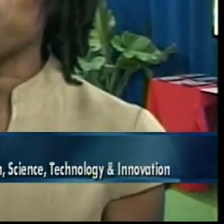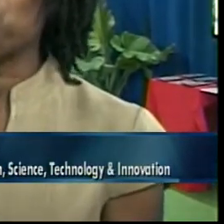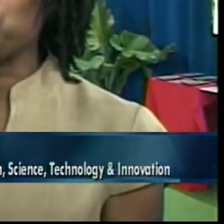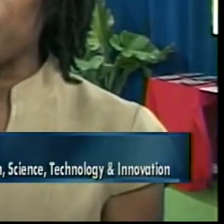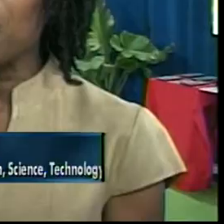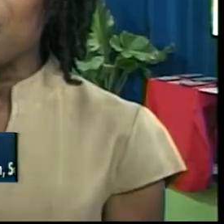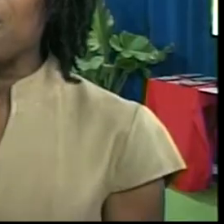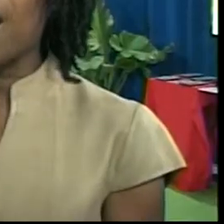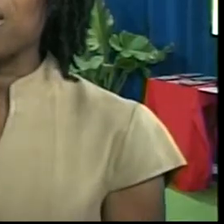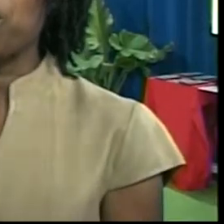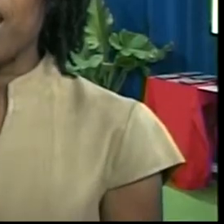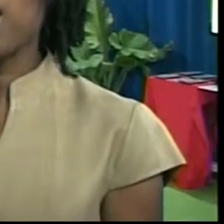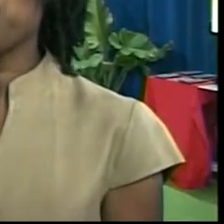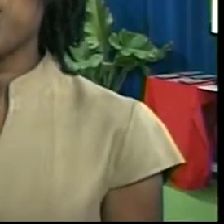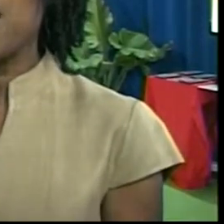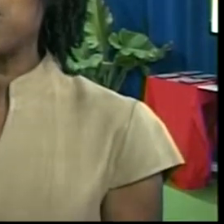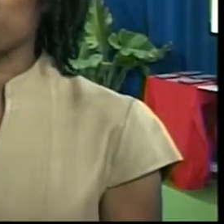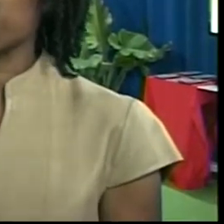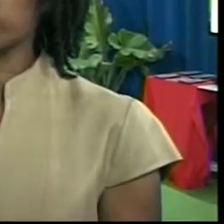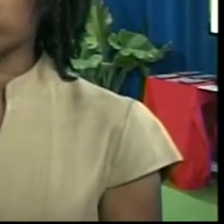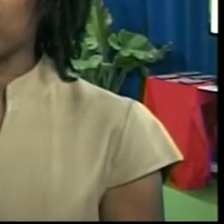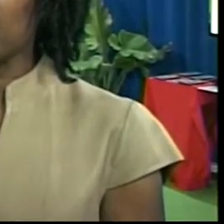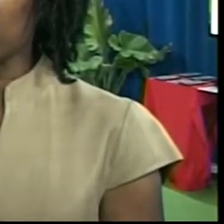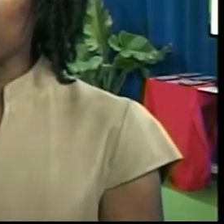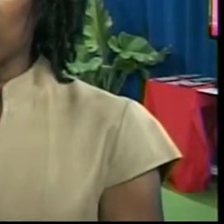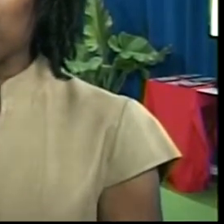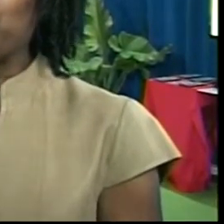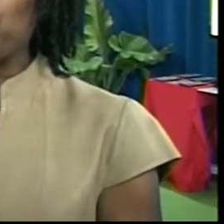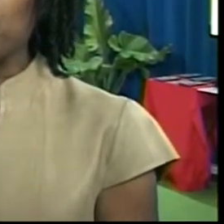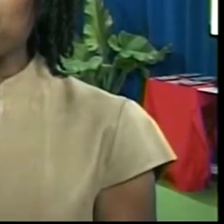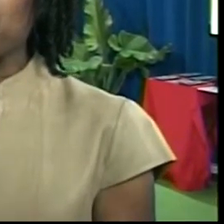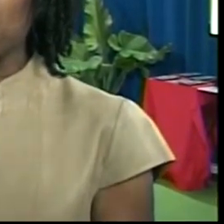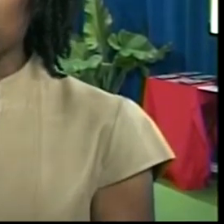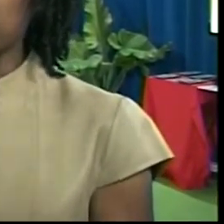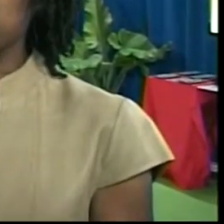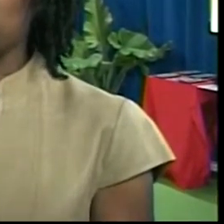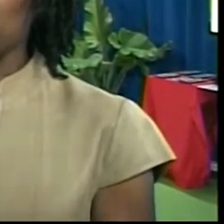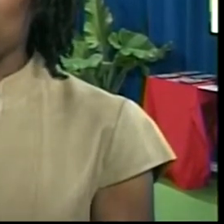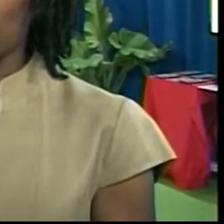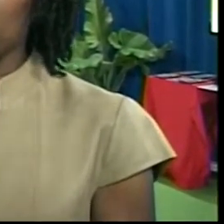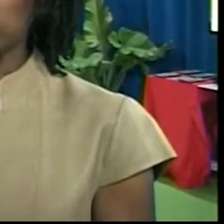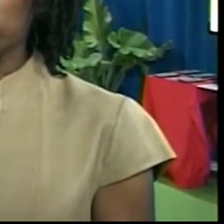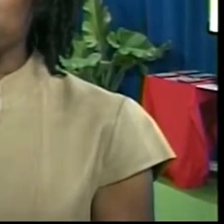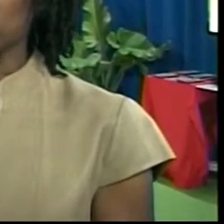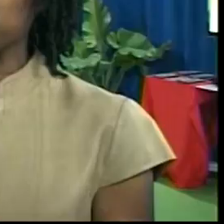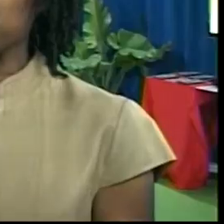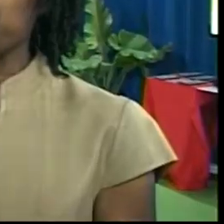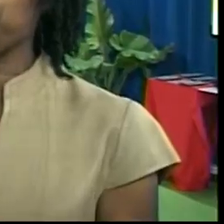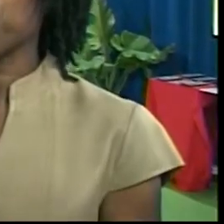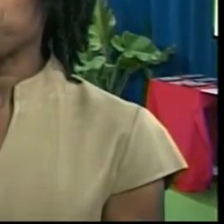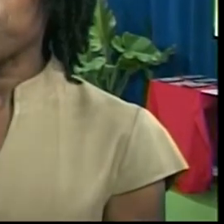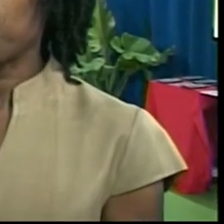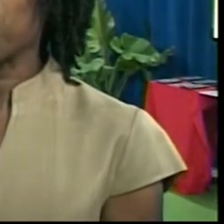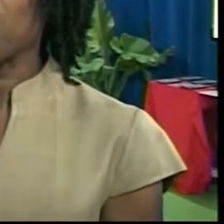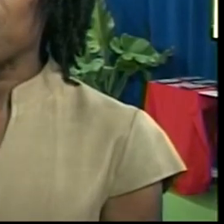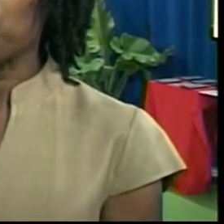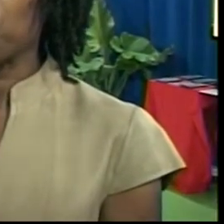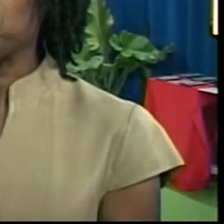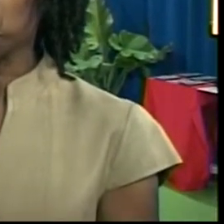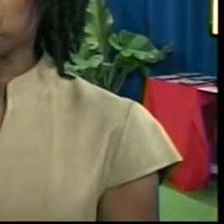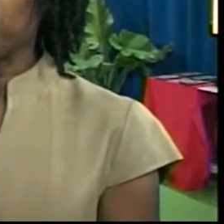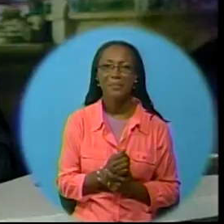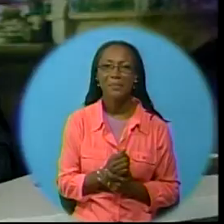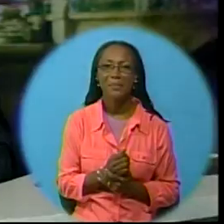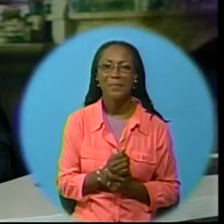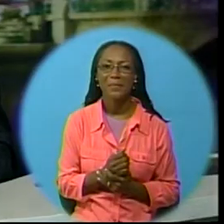we are now doing. The exhibit actually ends on Friday, so it starts at 10 o'clock and goes until 5 p.m. in the